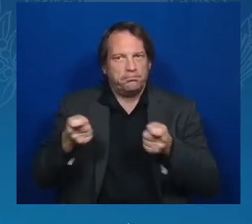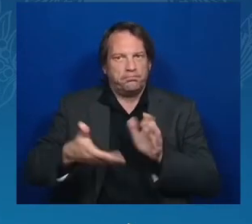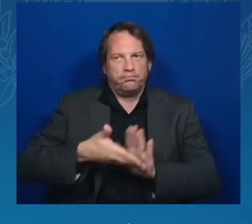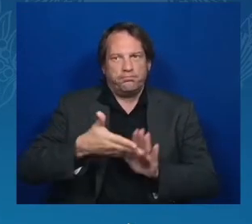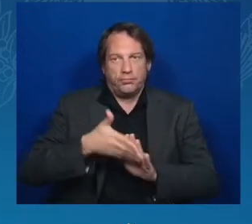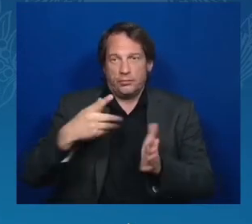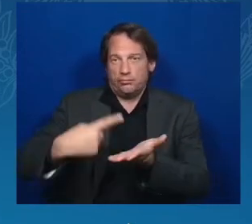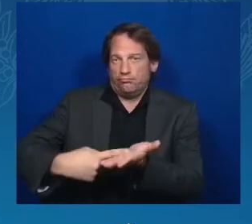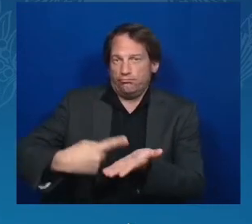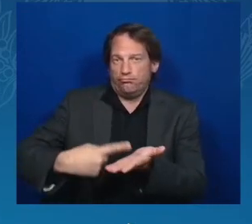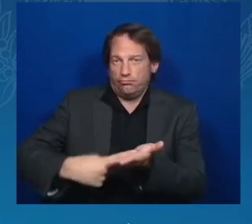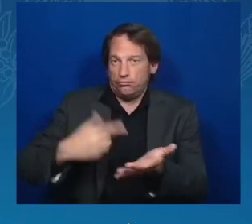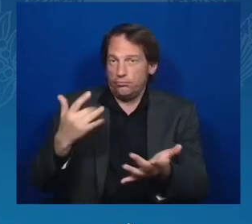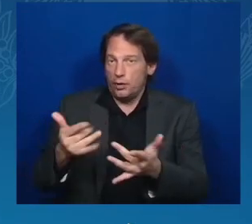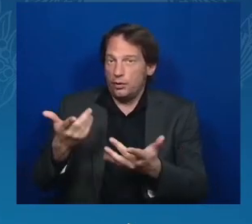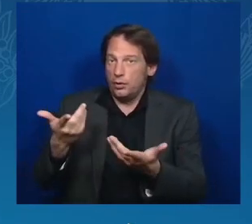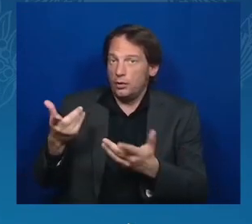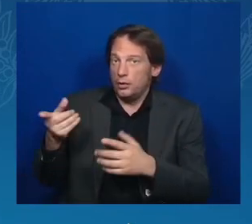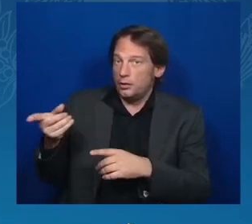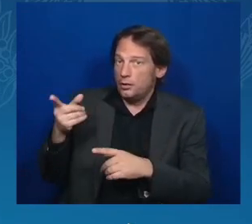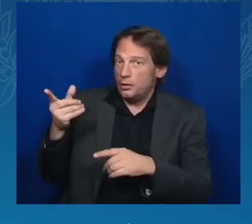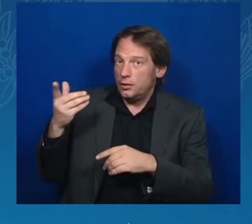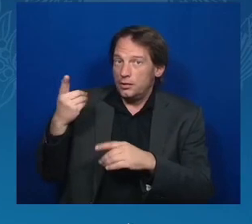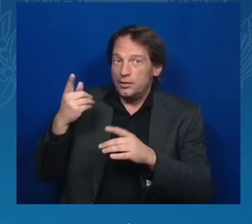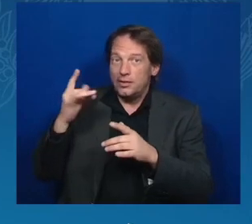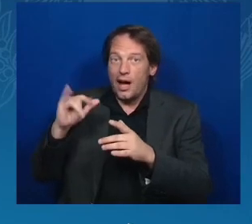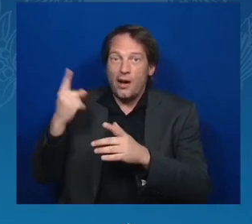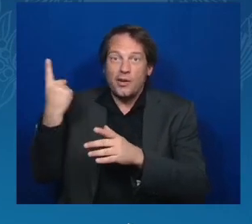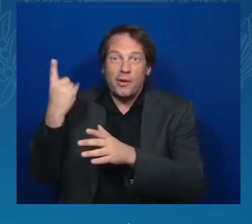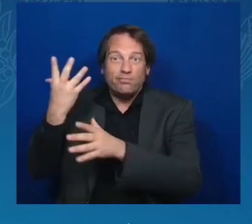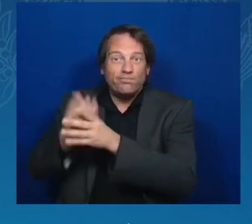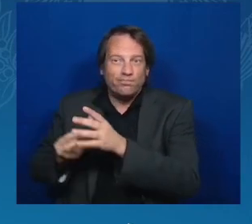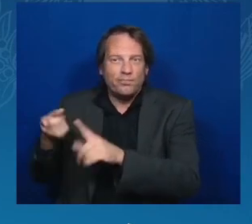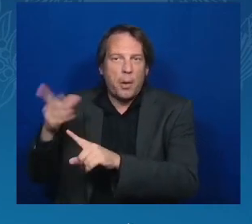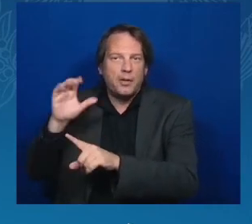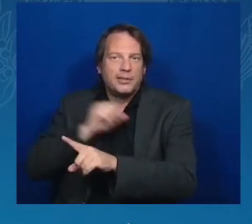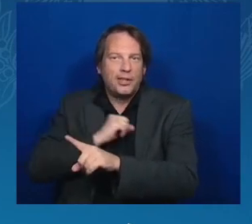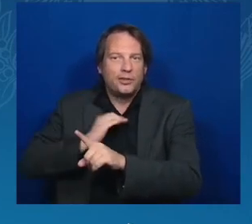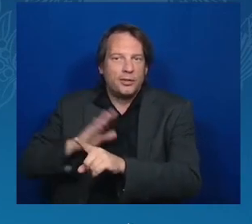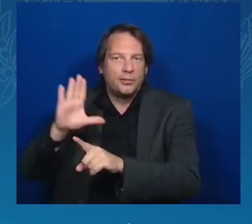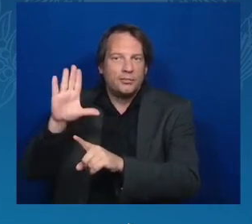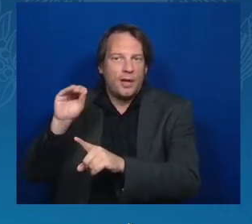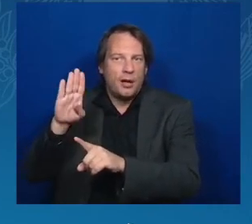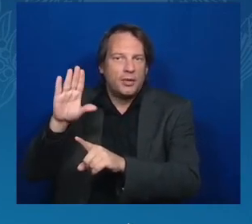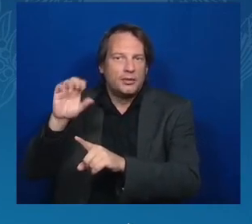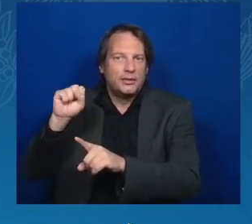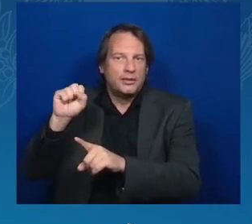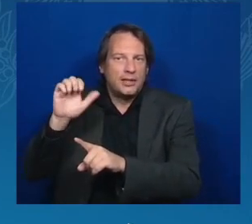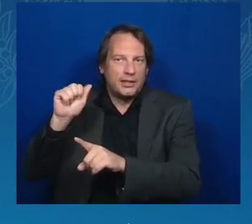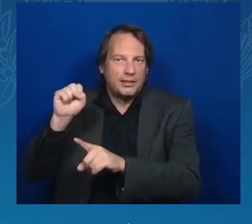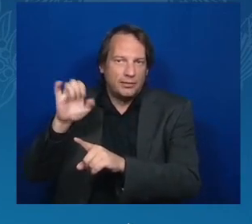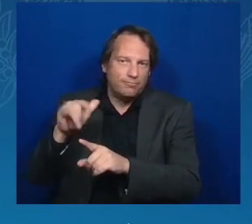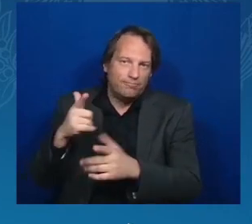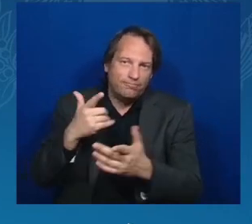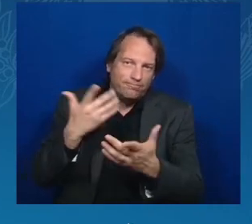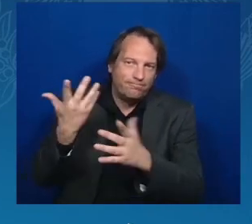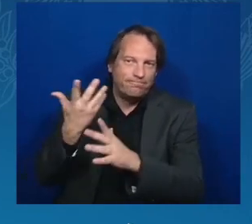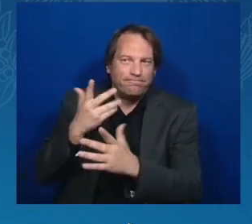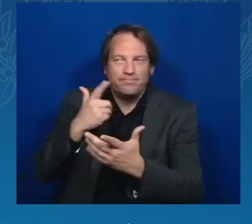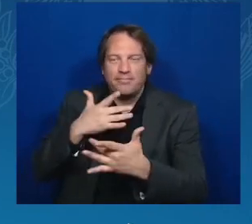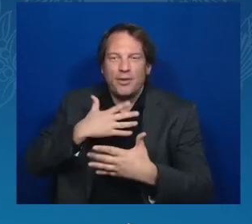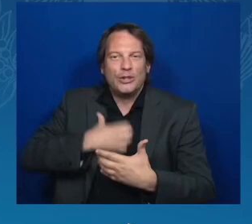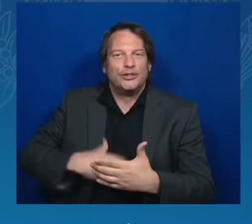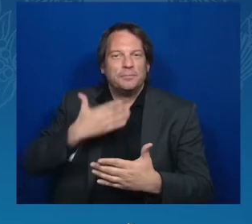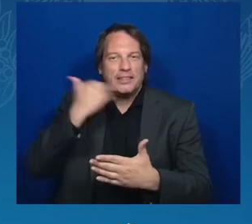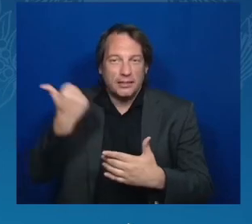does. So this is intended to be a discussion about student loan debt, but really